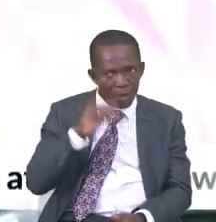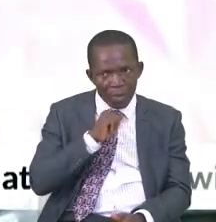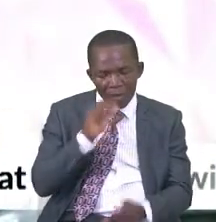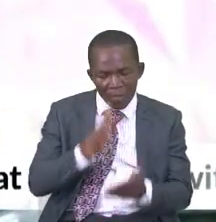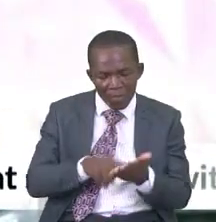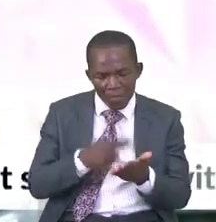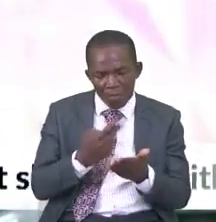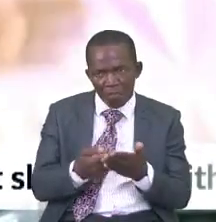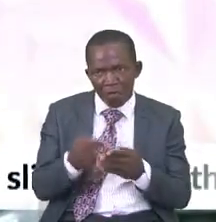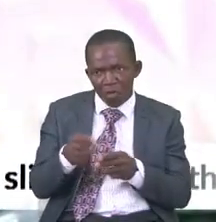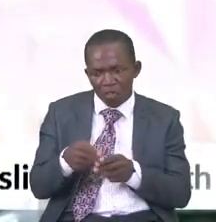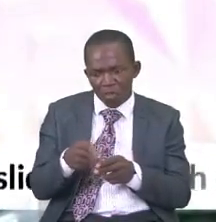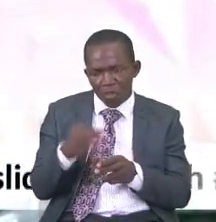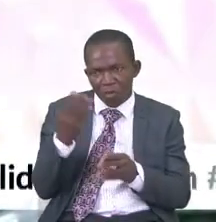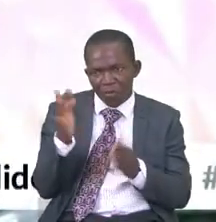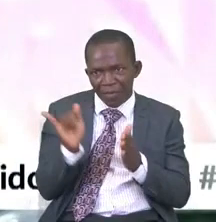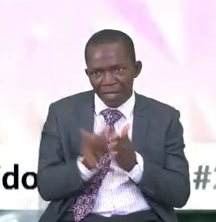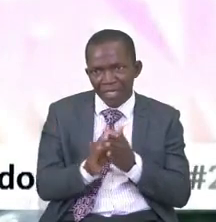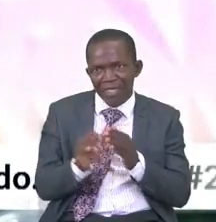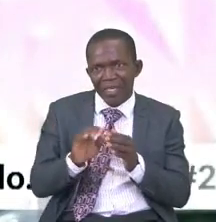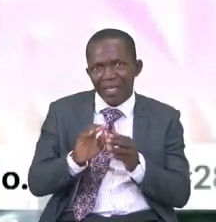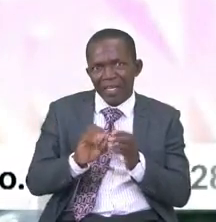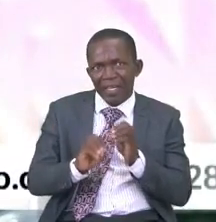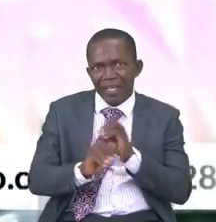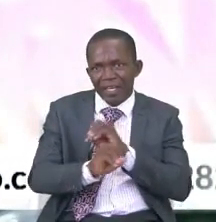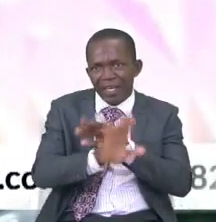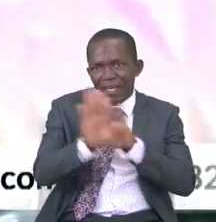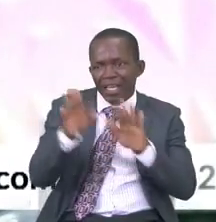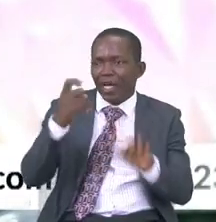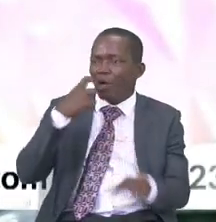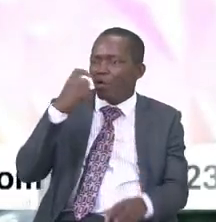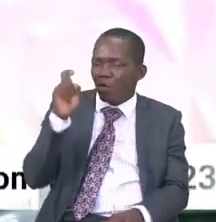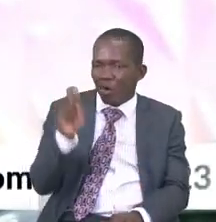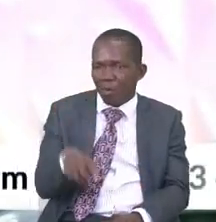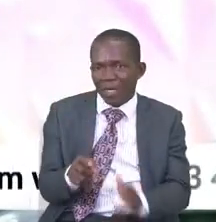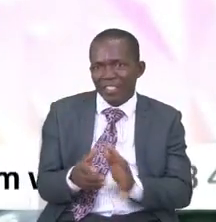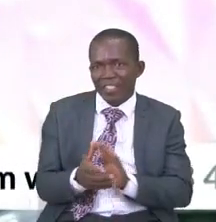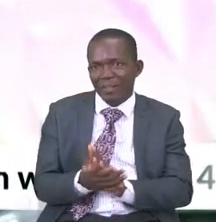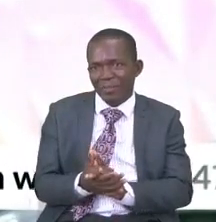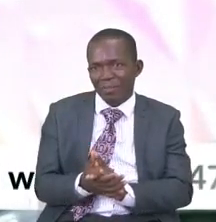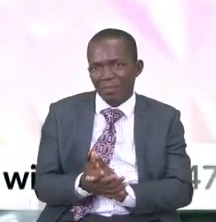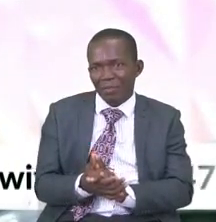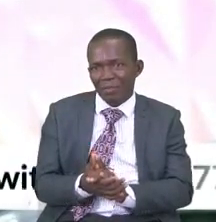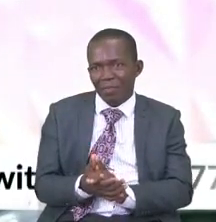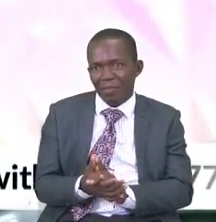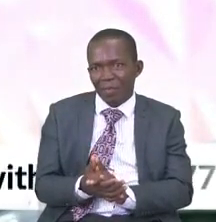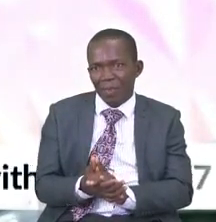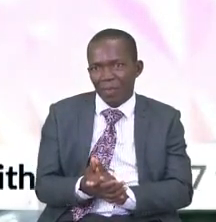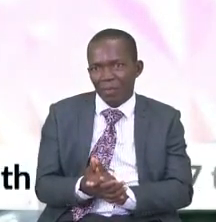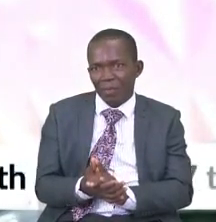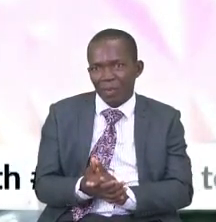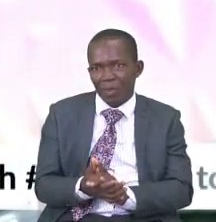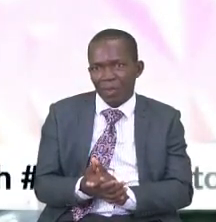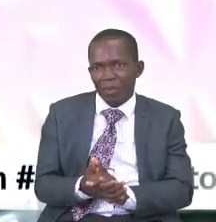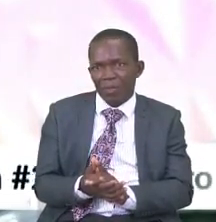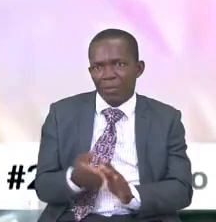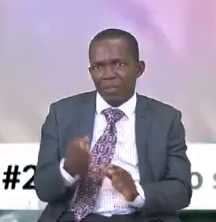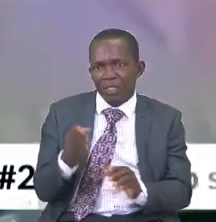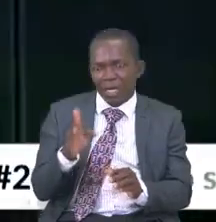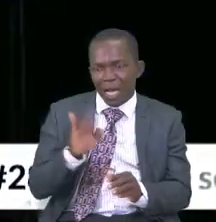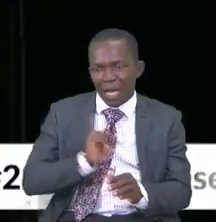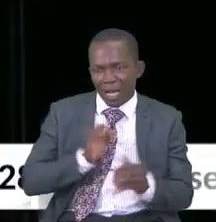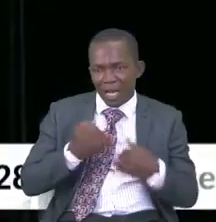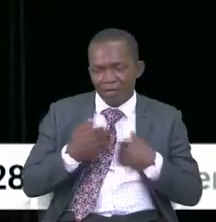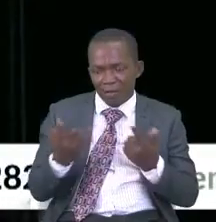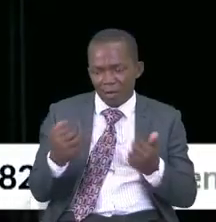name. Clear mandate. Luke 9:56, for the Son of Man is not come to destroy, but to save.